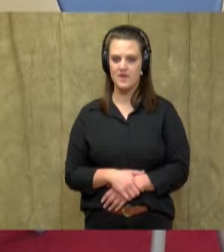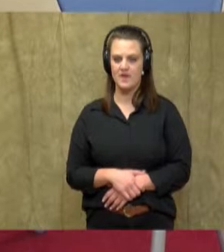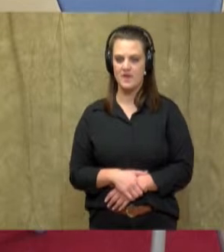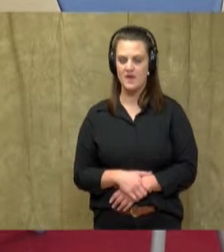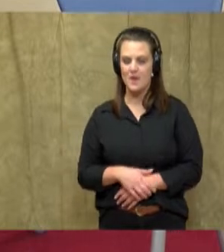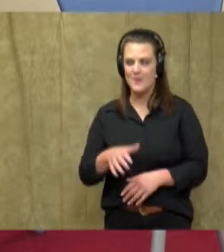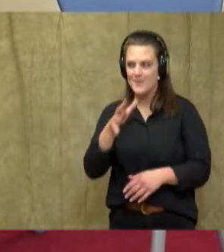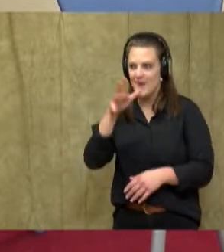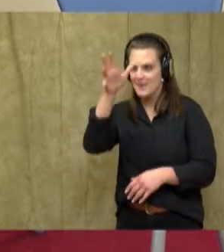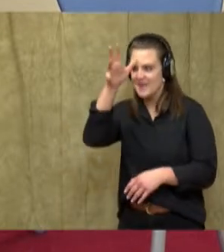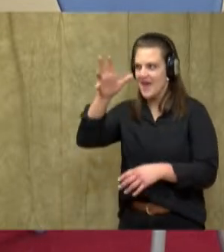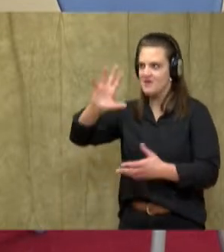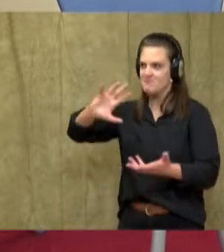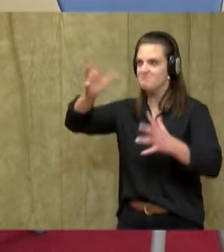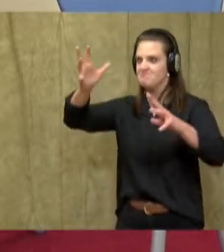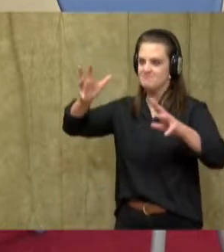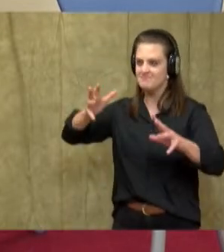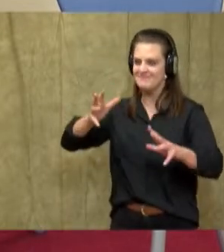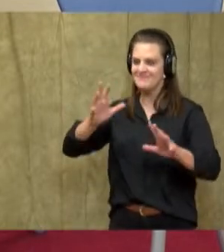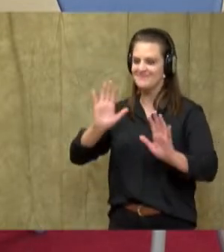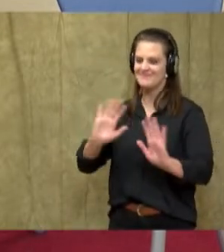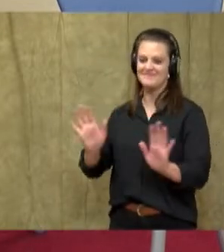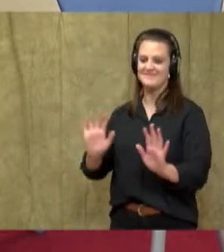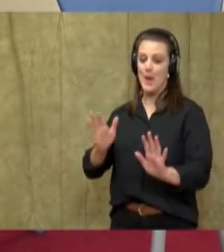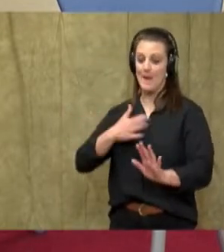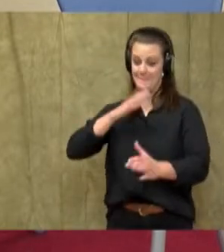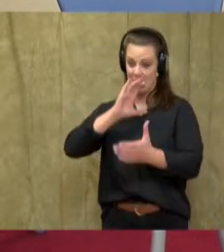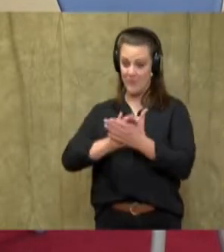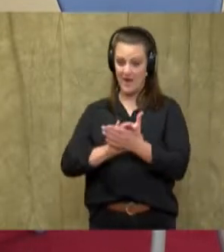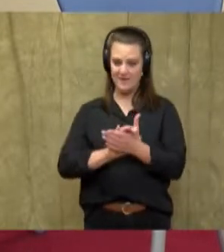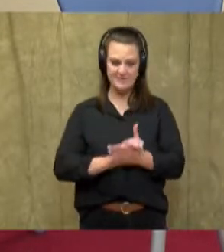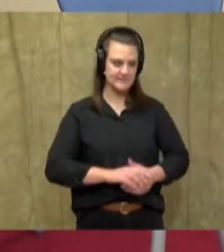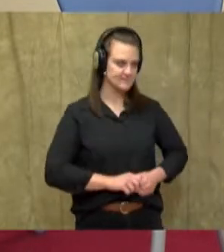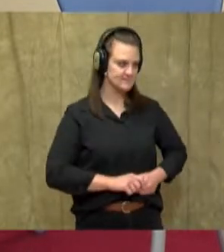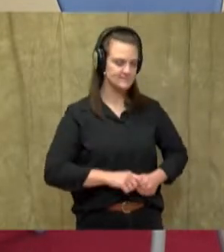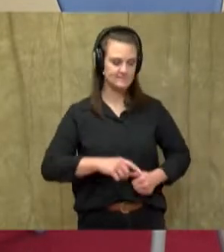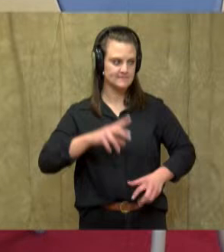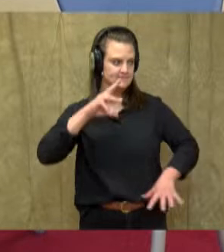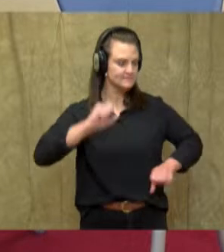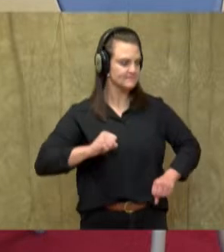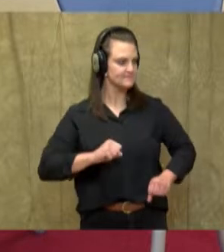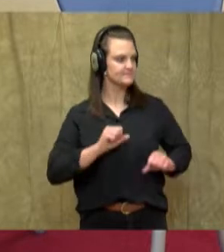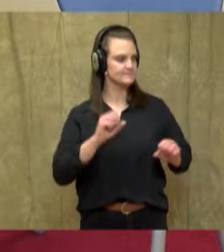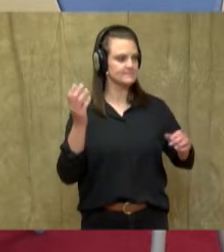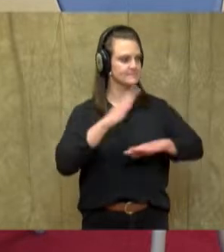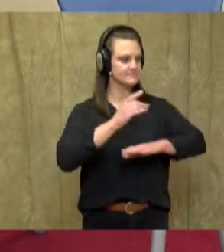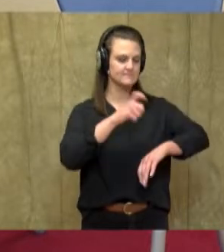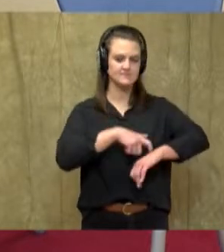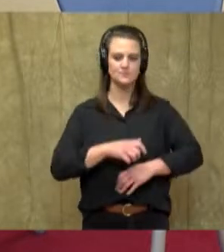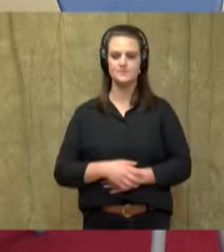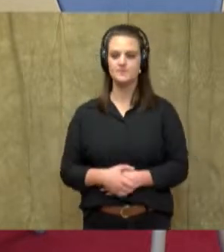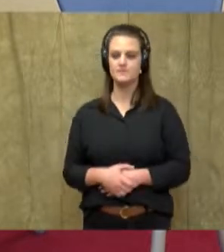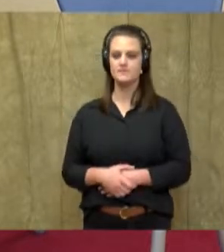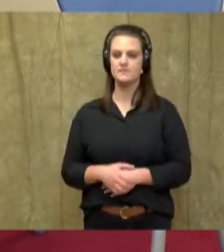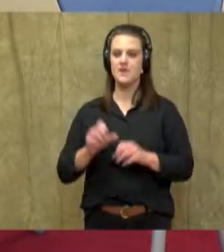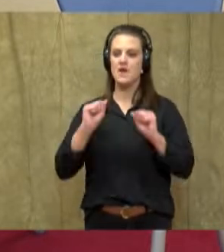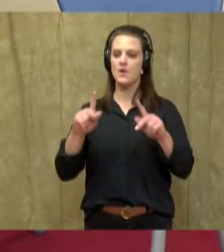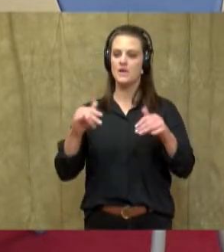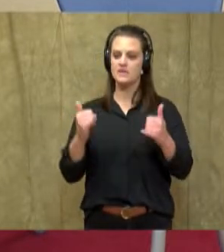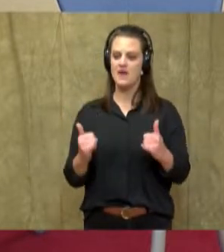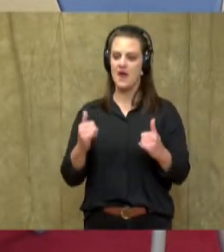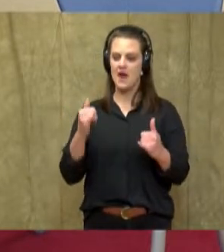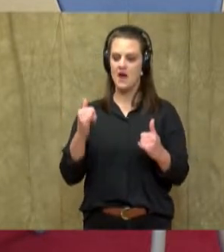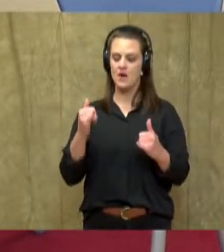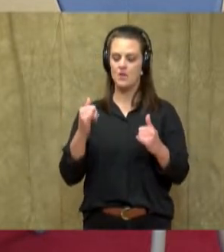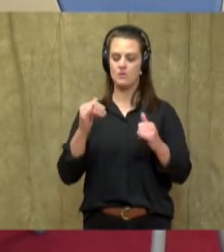Don't drive mom and dad too crazy with that, though. Sometimes I drive my wife crazy with these sounds, I know. Let's look at a musical staff now